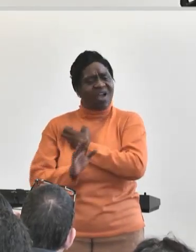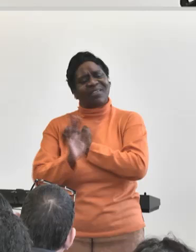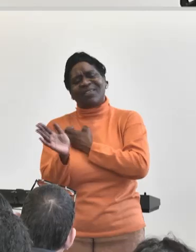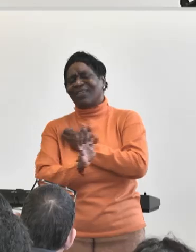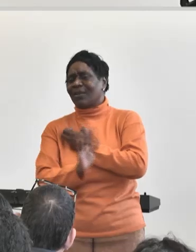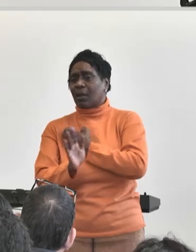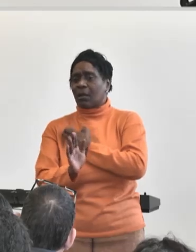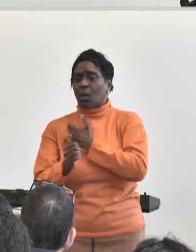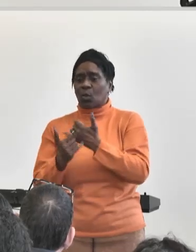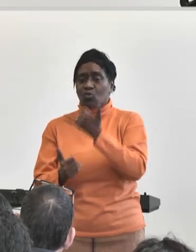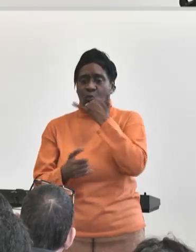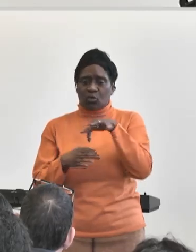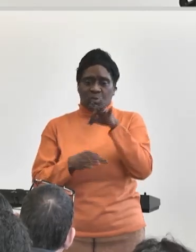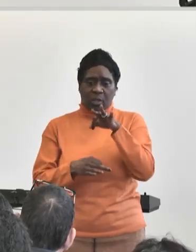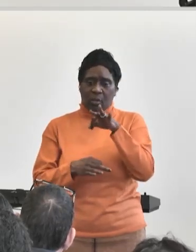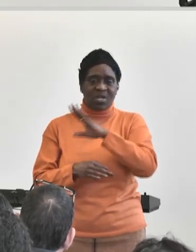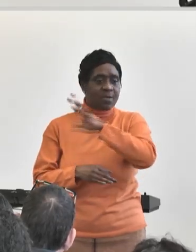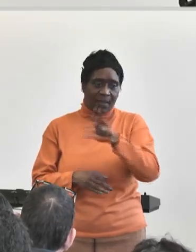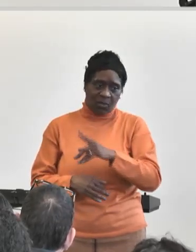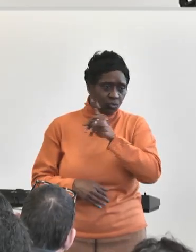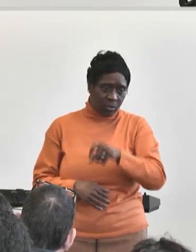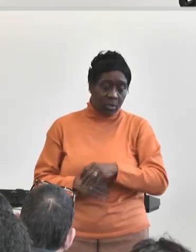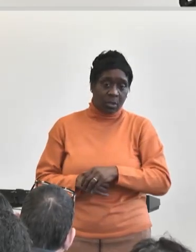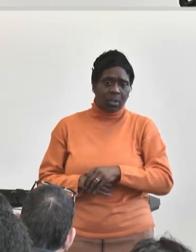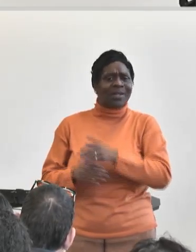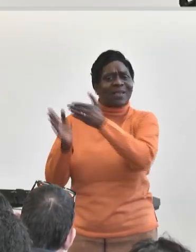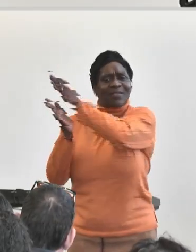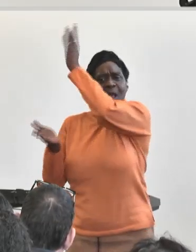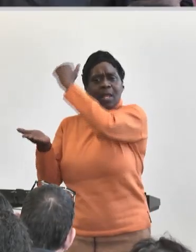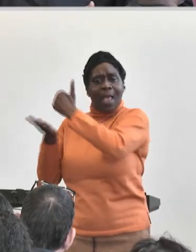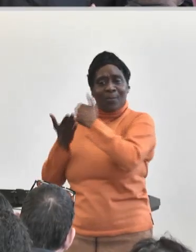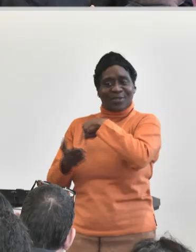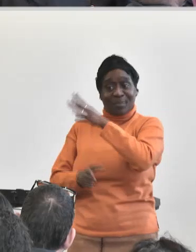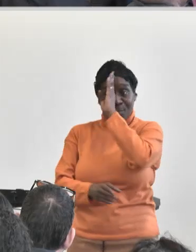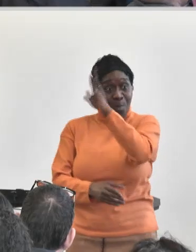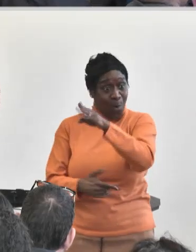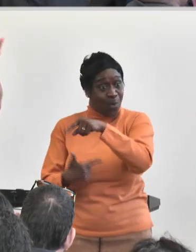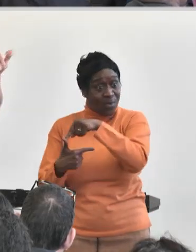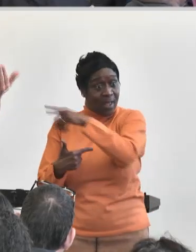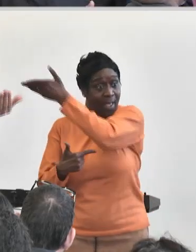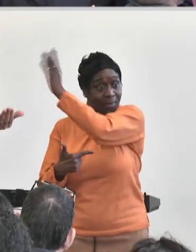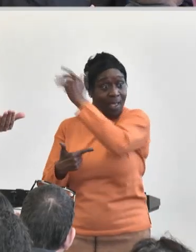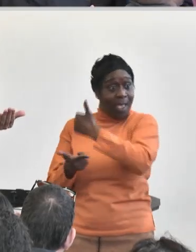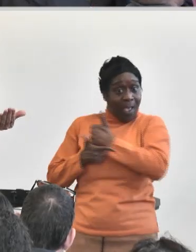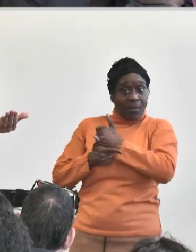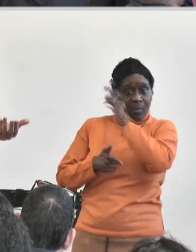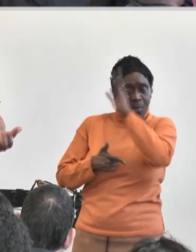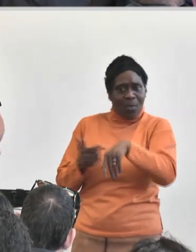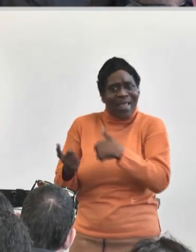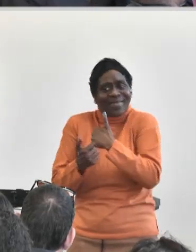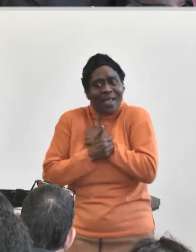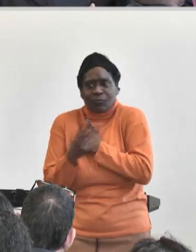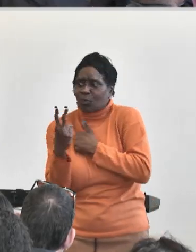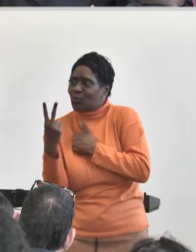corazón, and with a wrong spirit. Y con el espíritu malo. So let's ask God to help us be bold, así que le pedimos a Dios que sea fuerte, and loving,